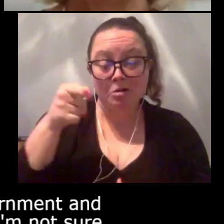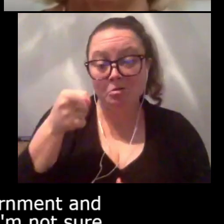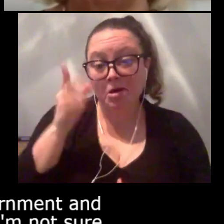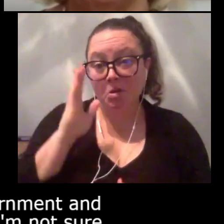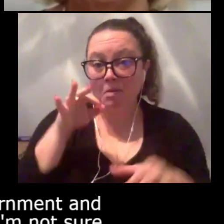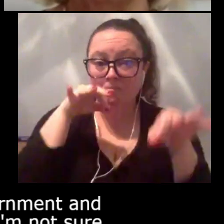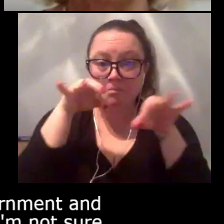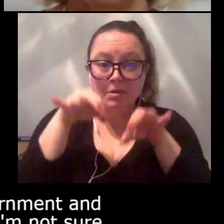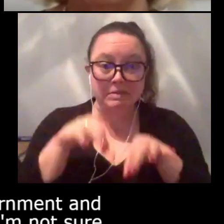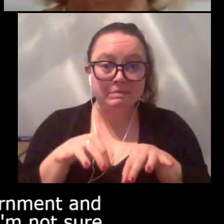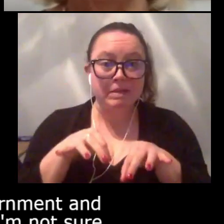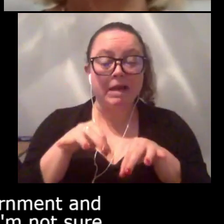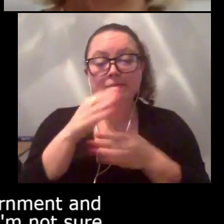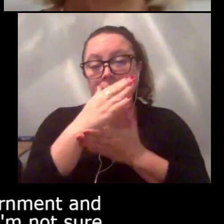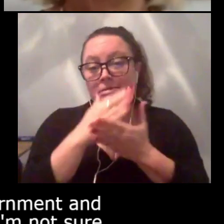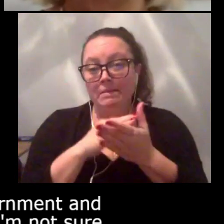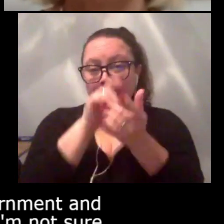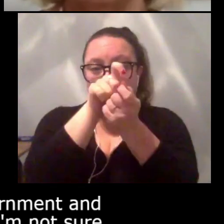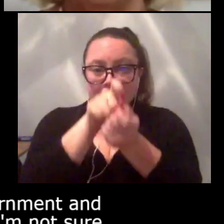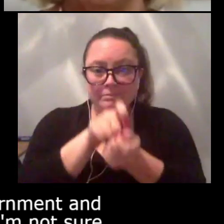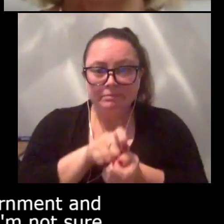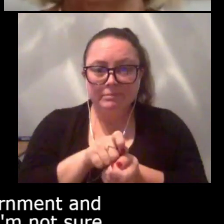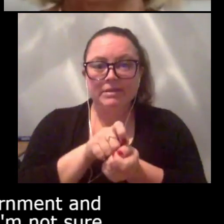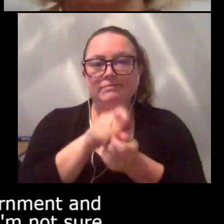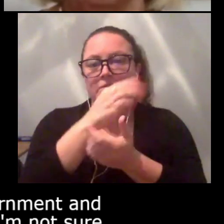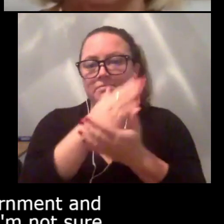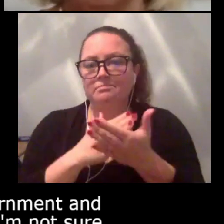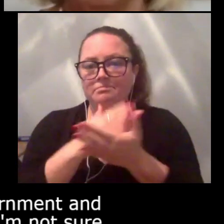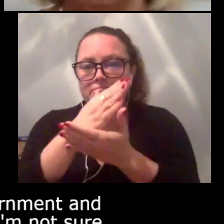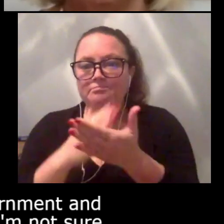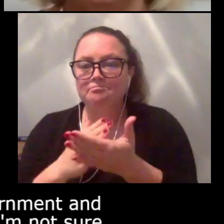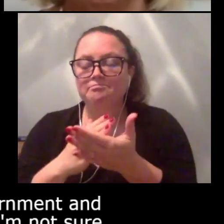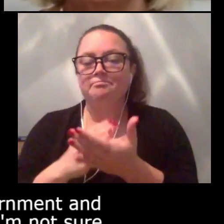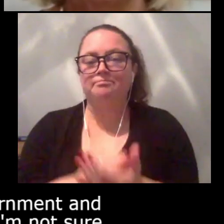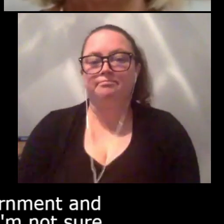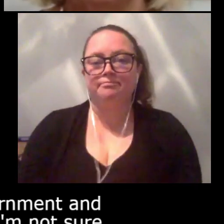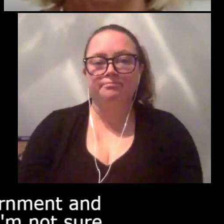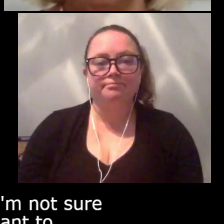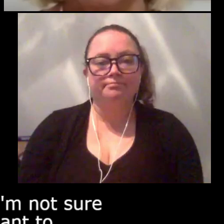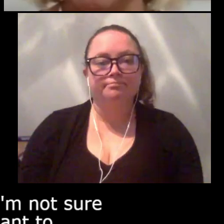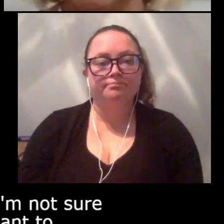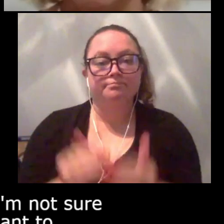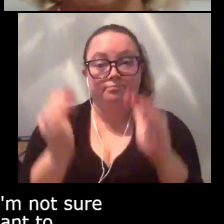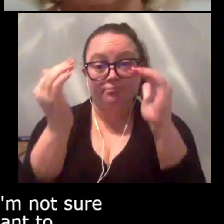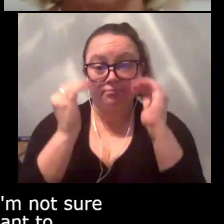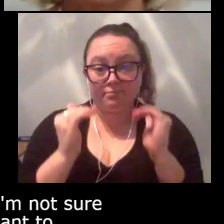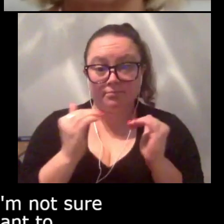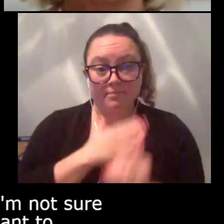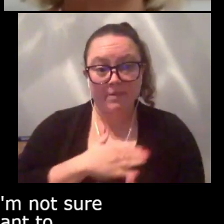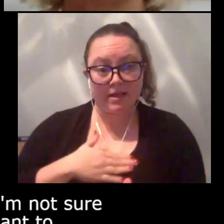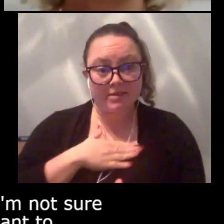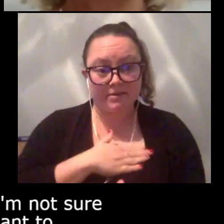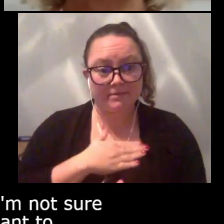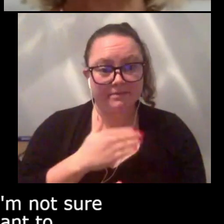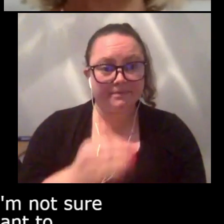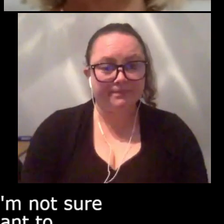explain some of those particular aspects. Could you go down again, please, Judith?